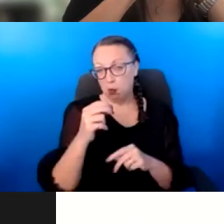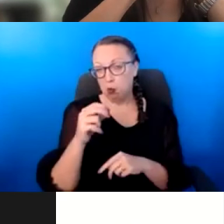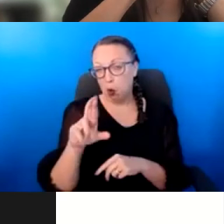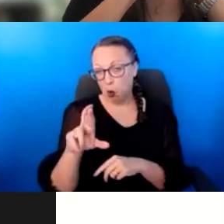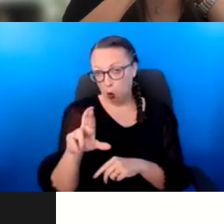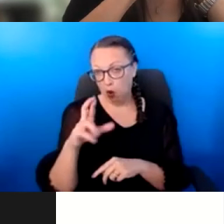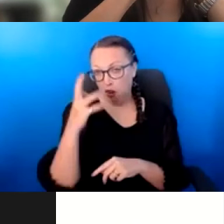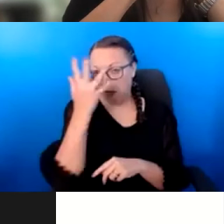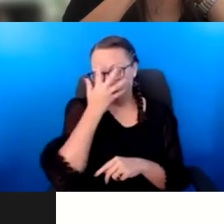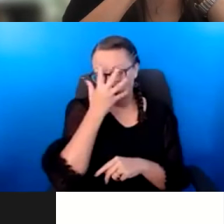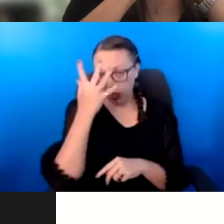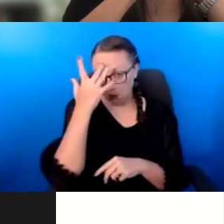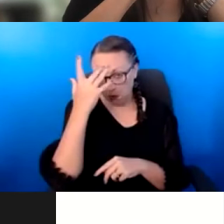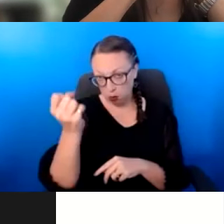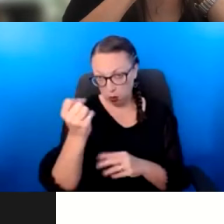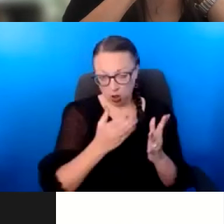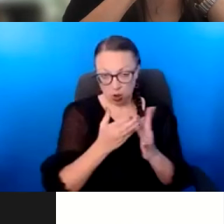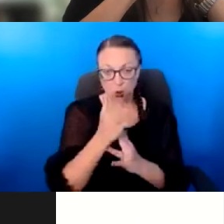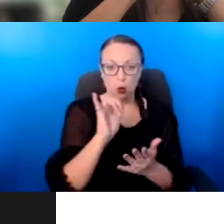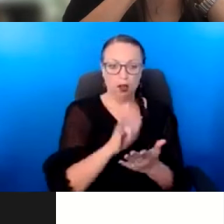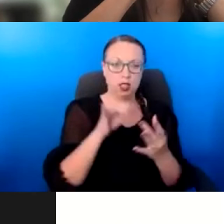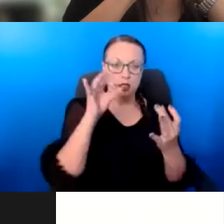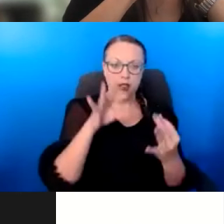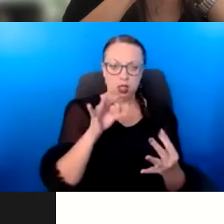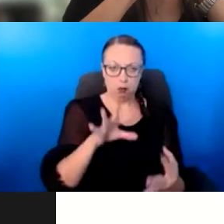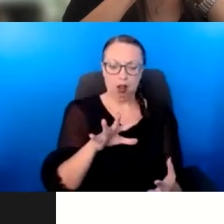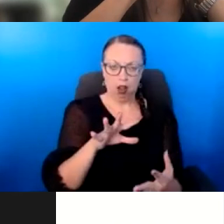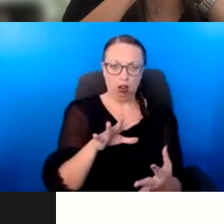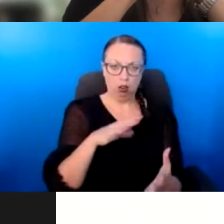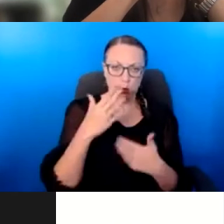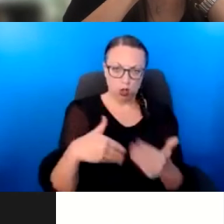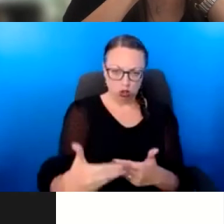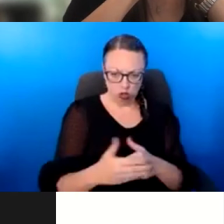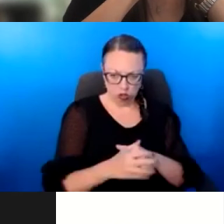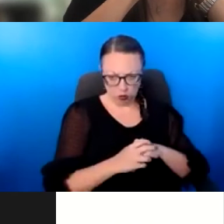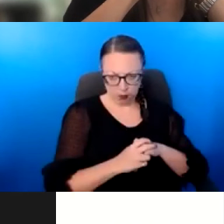through this covert neurofeedback procedure. So